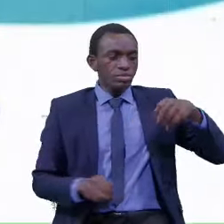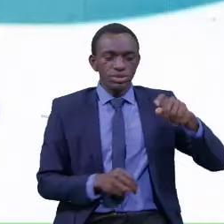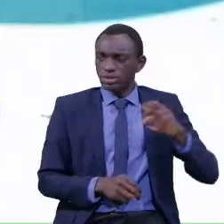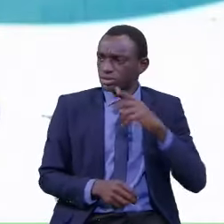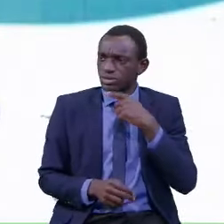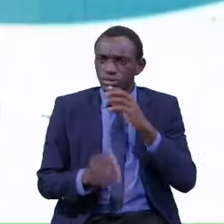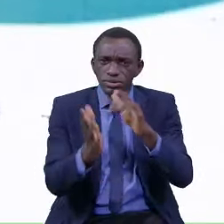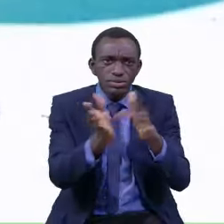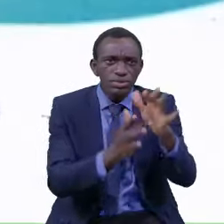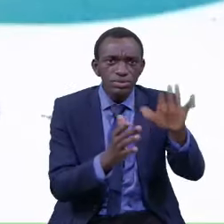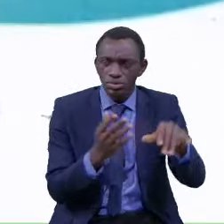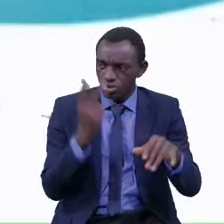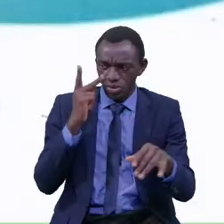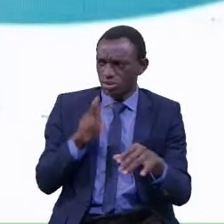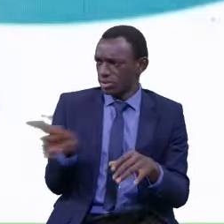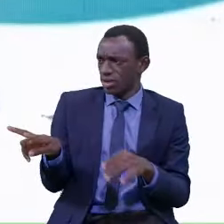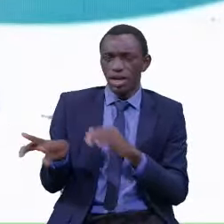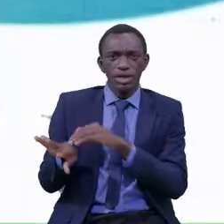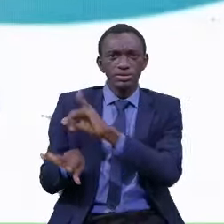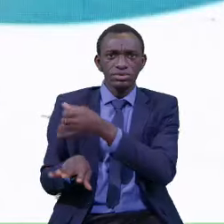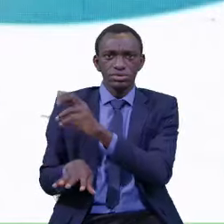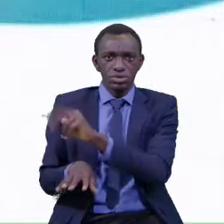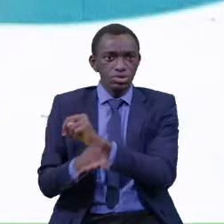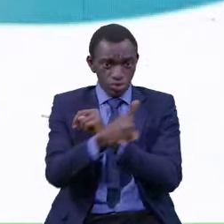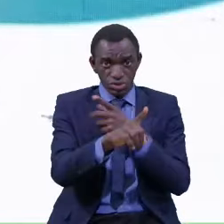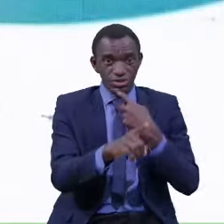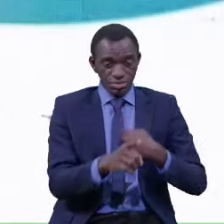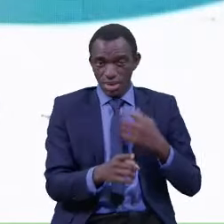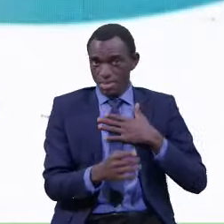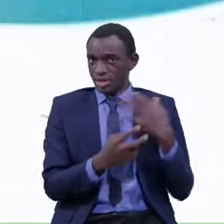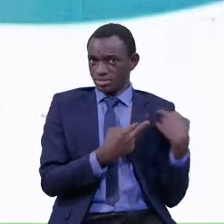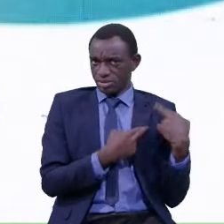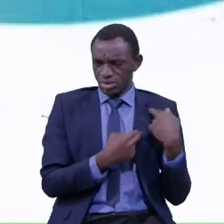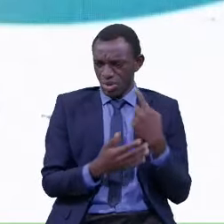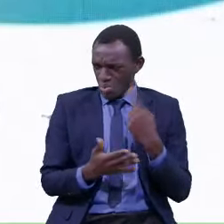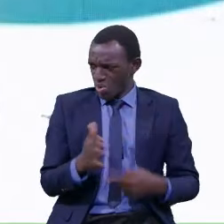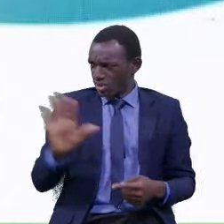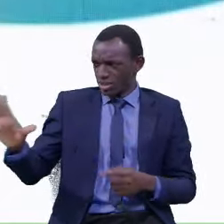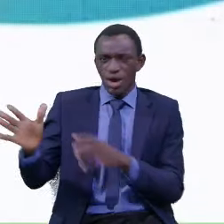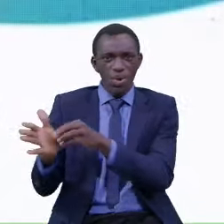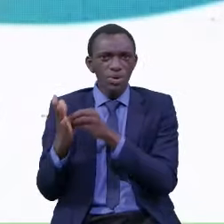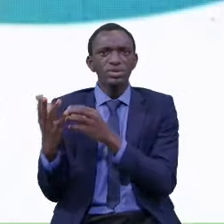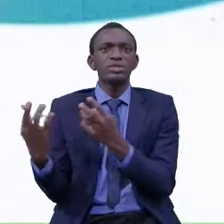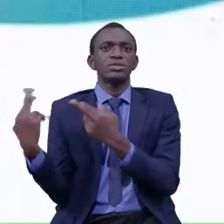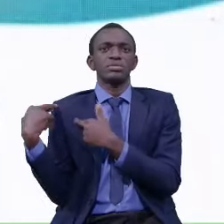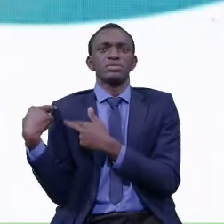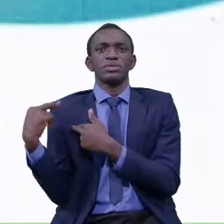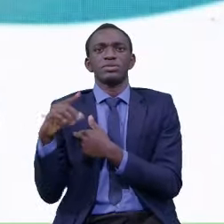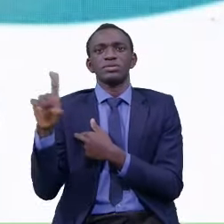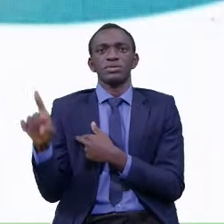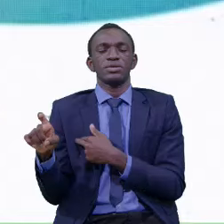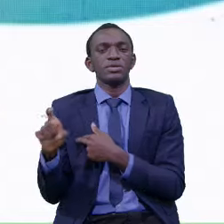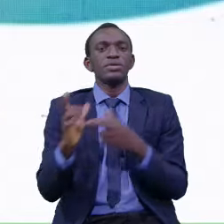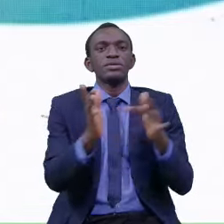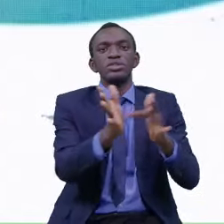me what I will do. Look at John. What will this man do? And Jesus said,